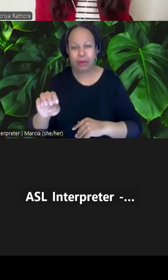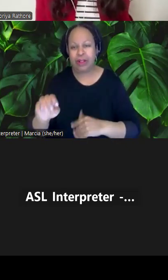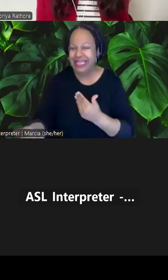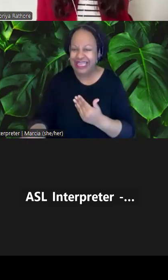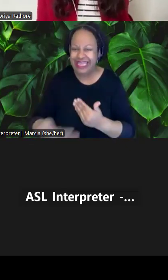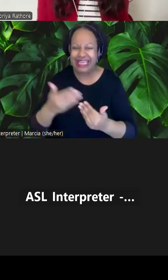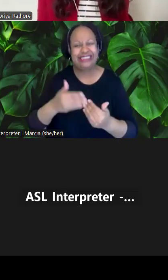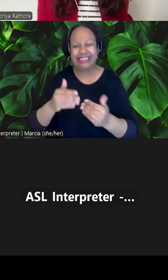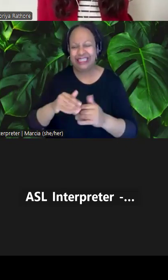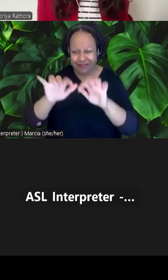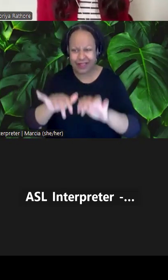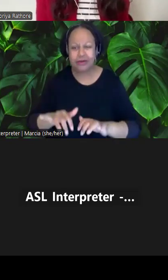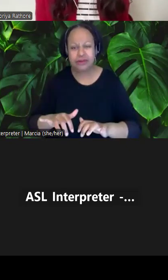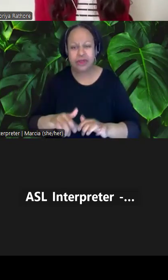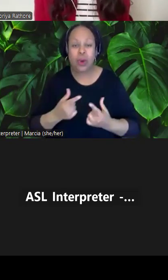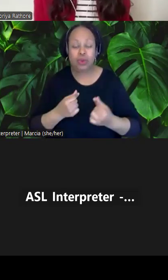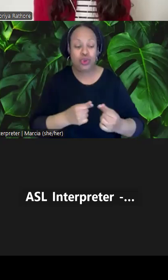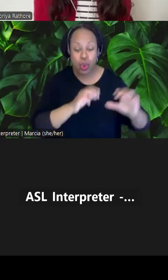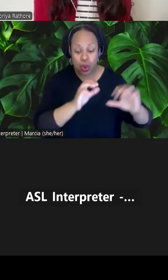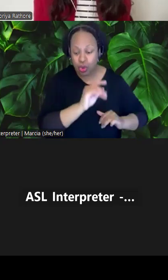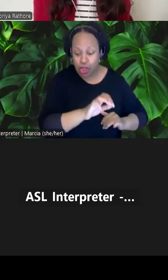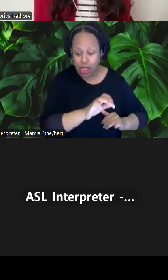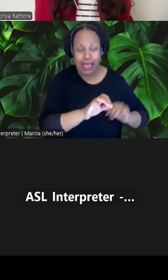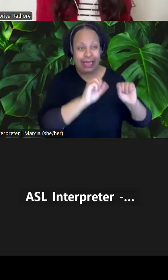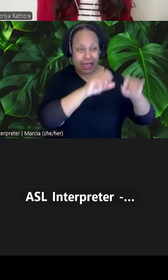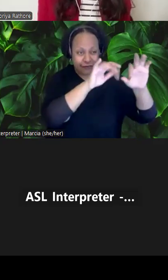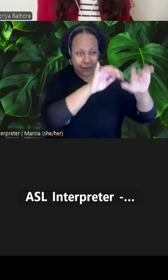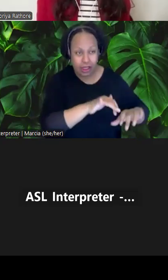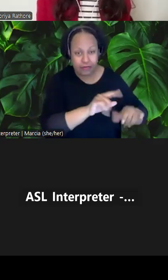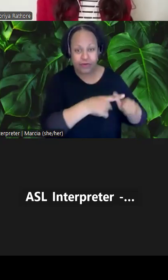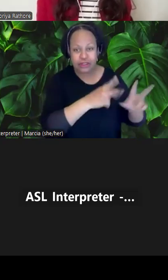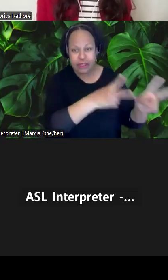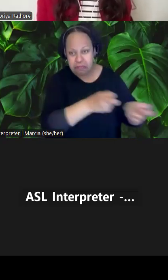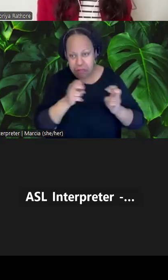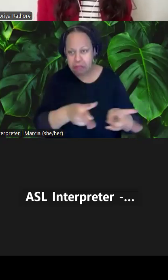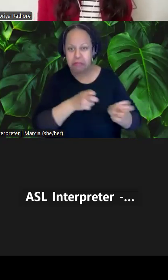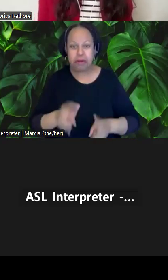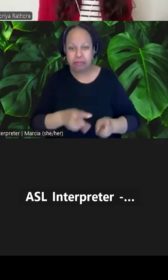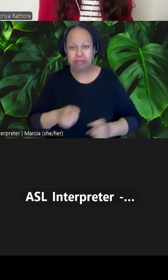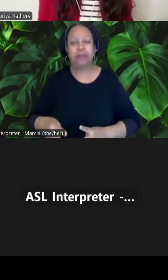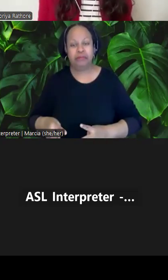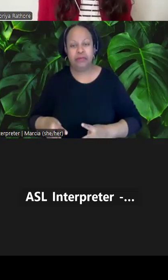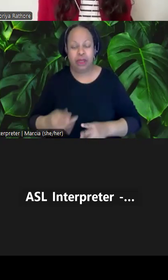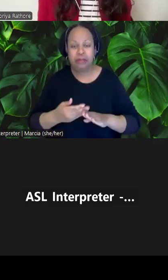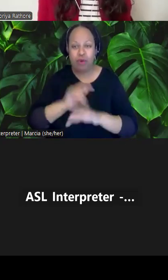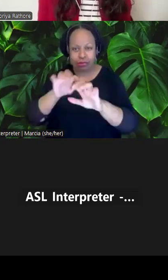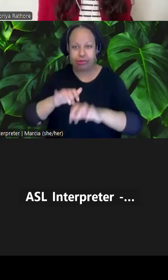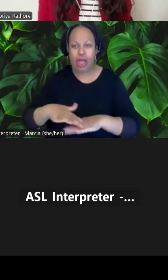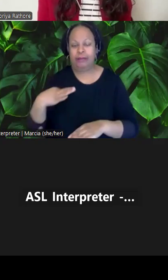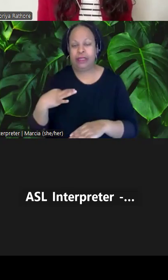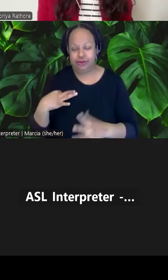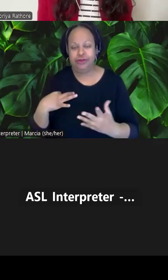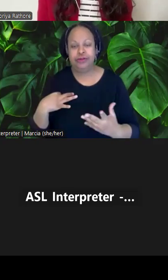formulate your answers before entering them in the application itself. You're going to see that we ask